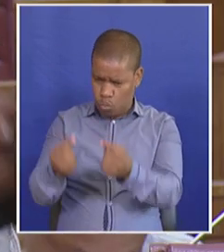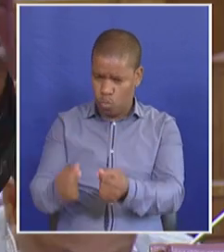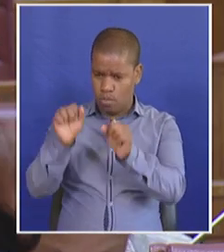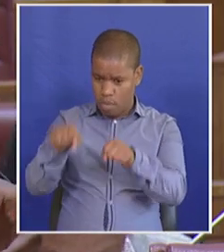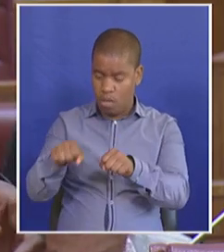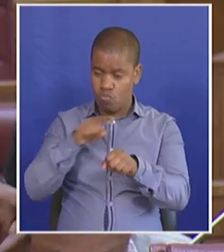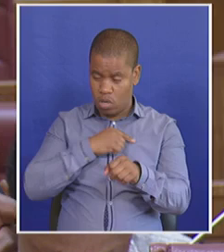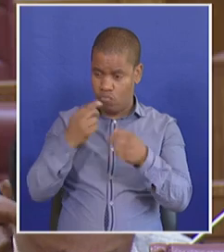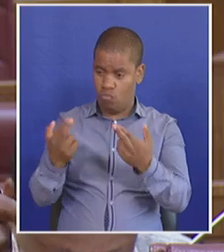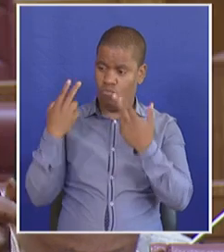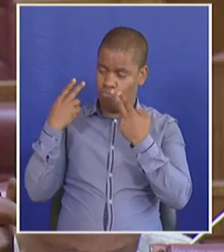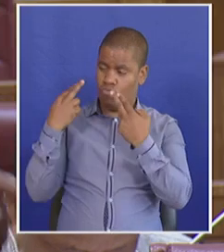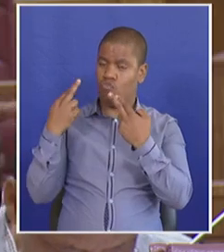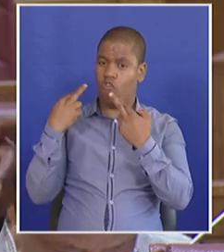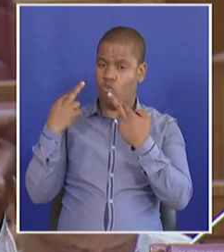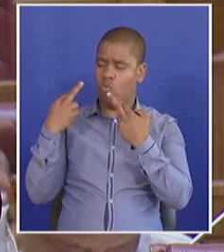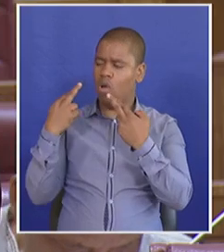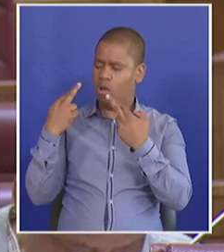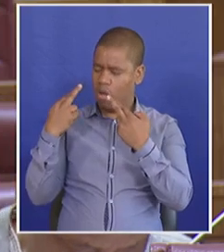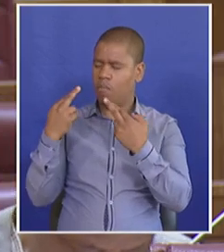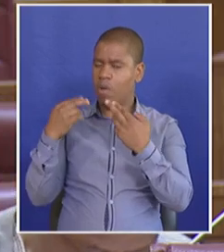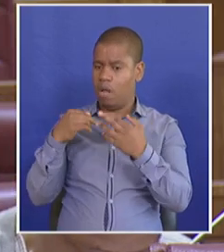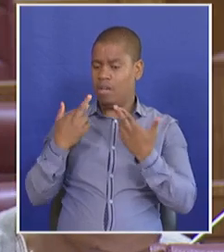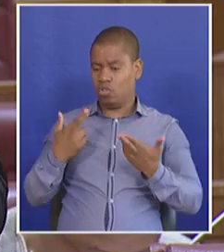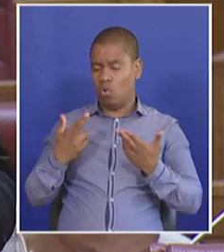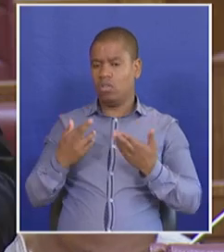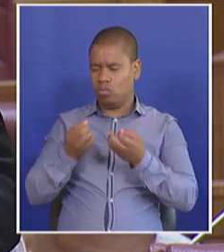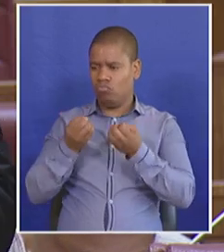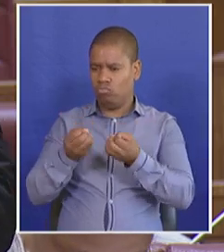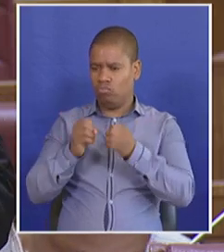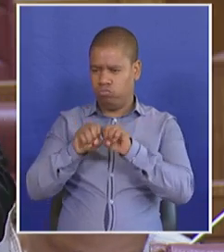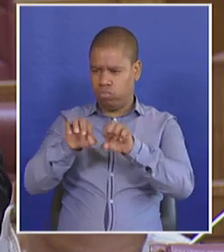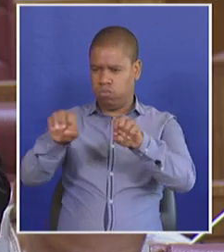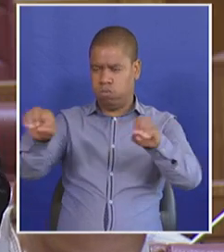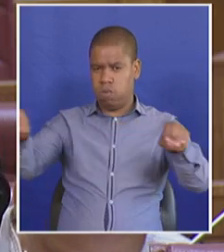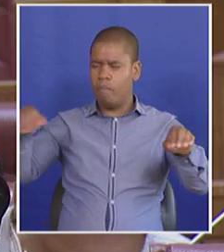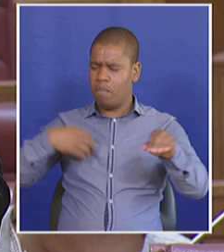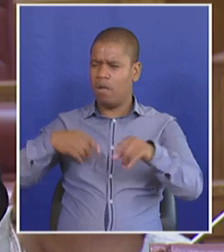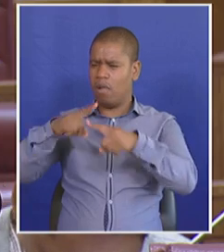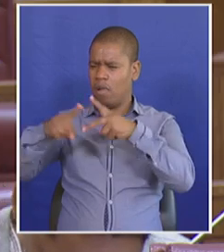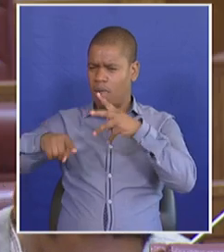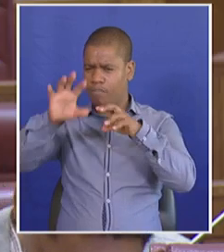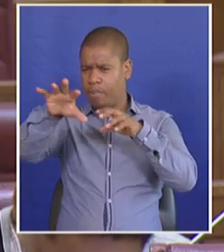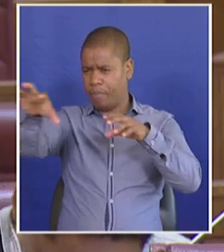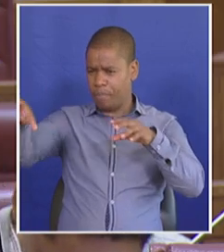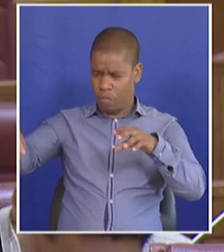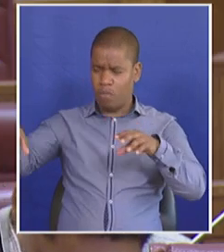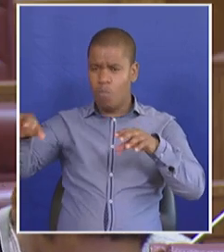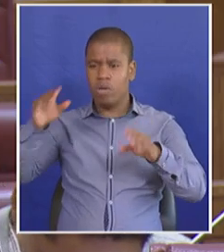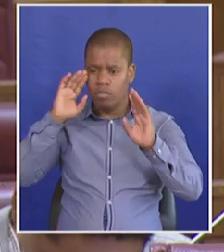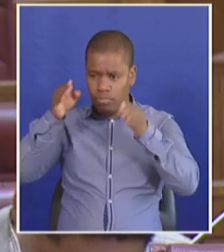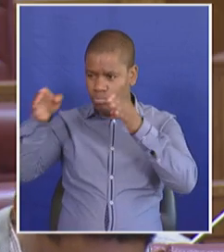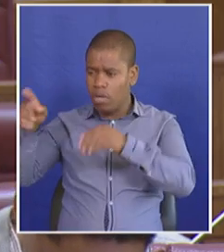an example, the resource allocation guide, we must also begin to look into all these particular areas and